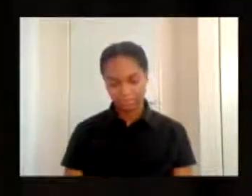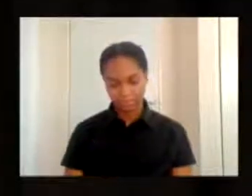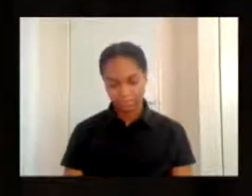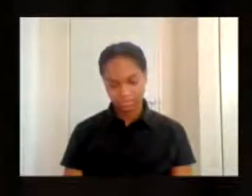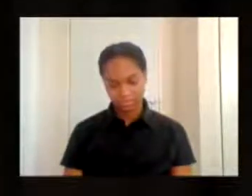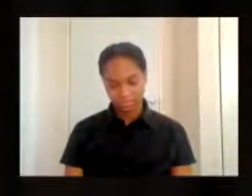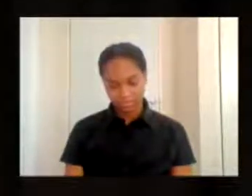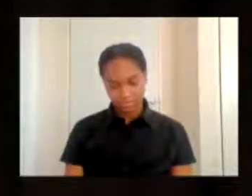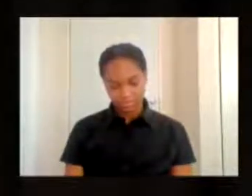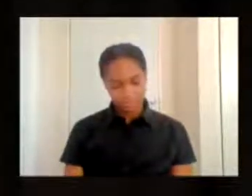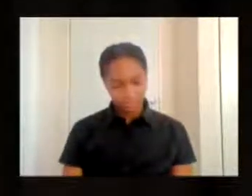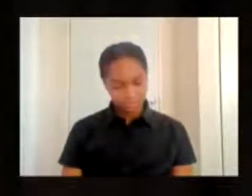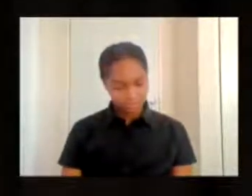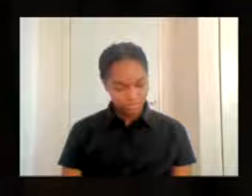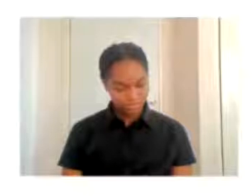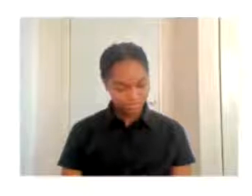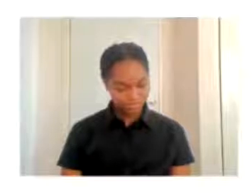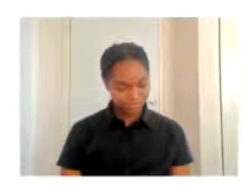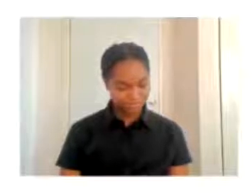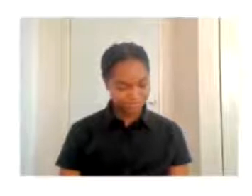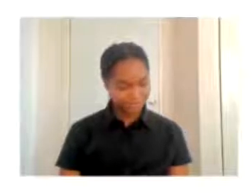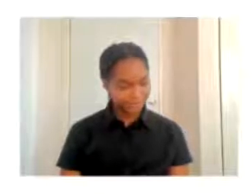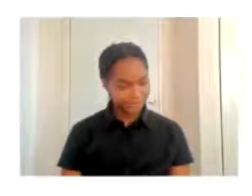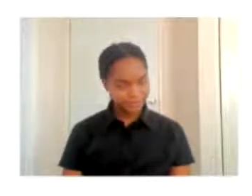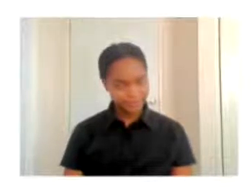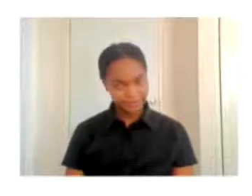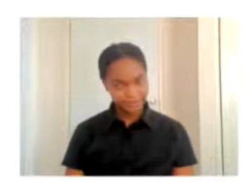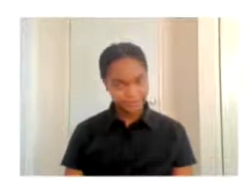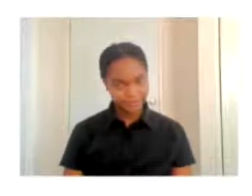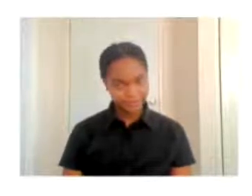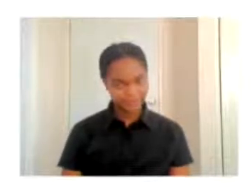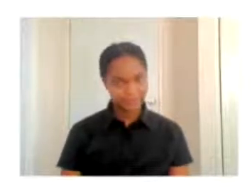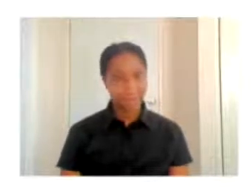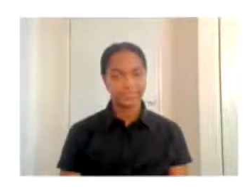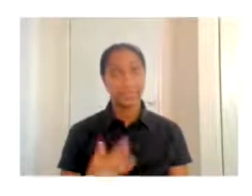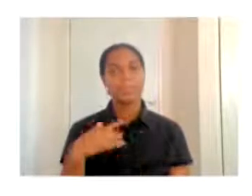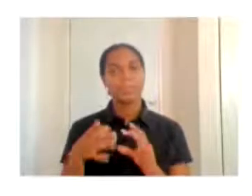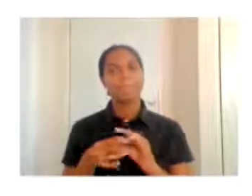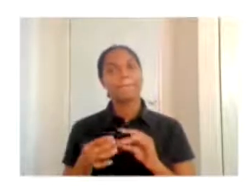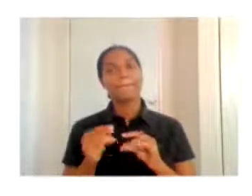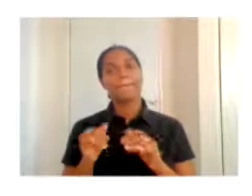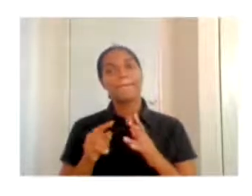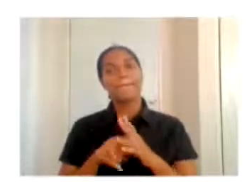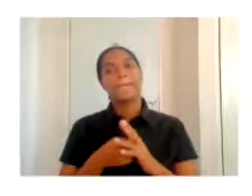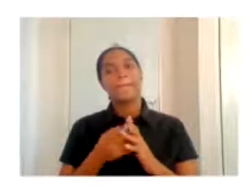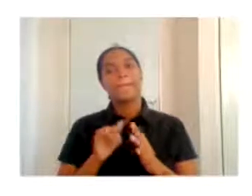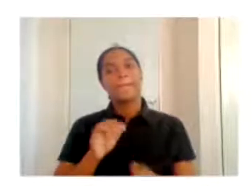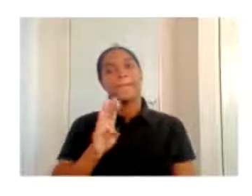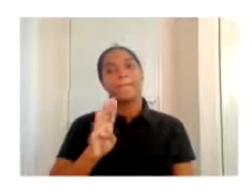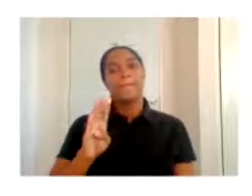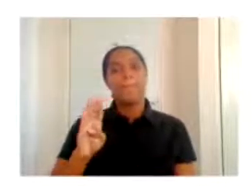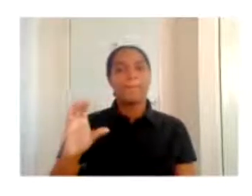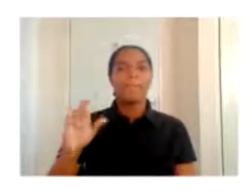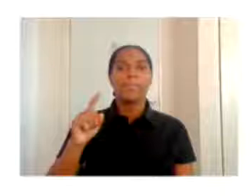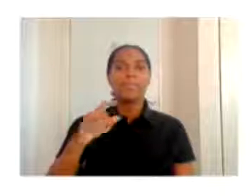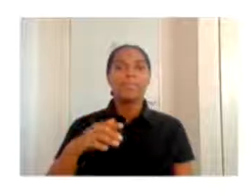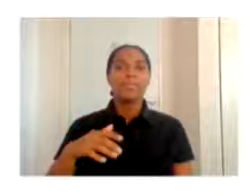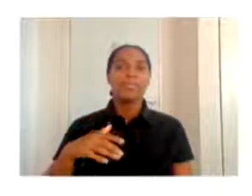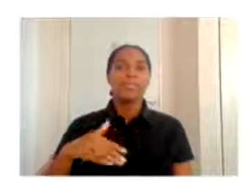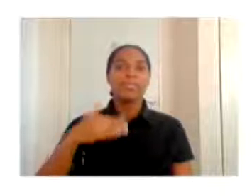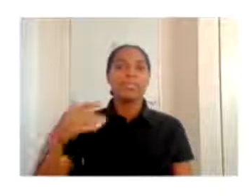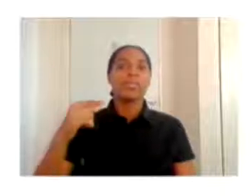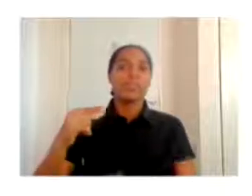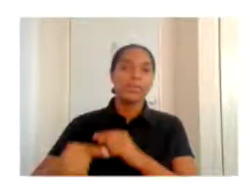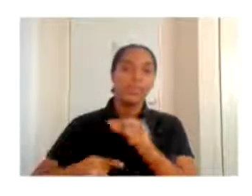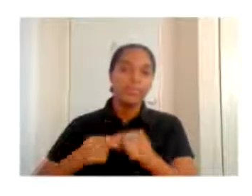Okay. So, so I mentioned at the beginning that VVC is the next generation video coding